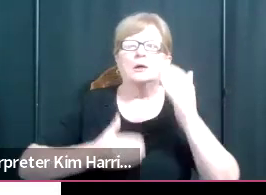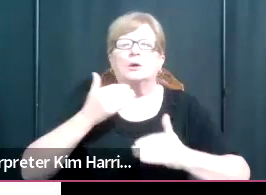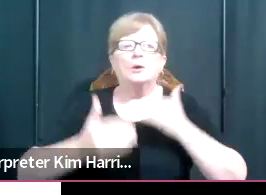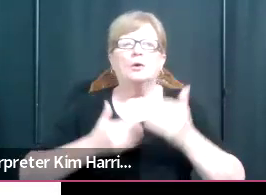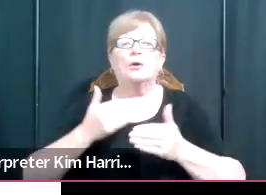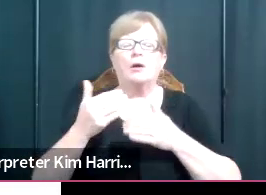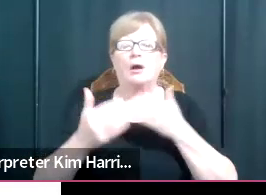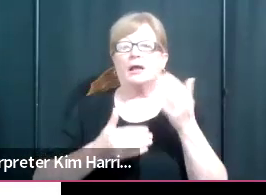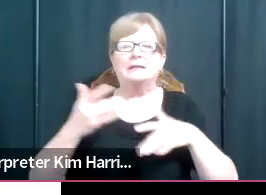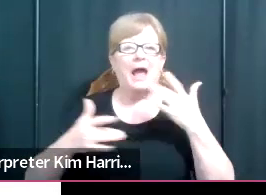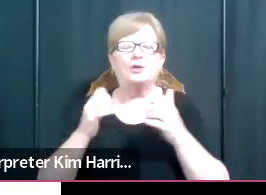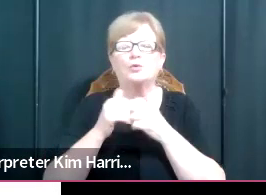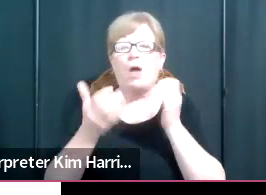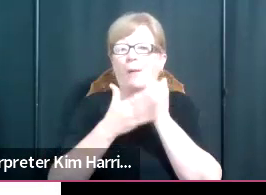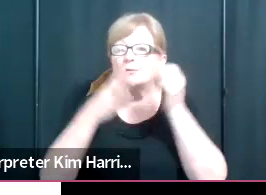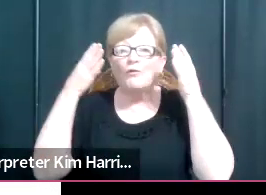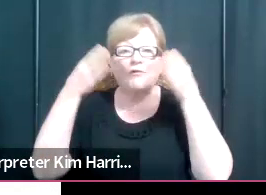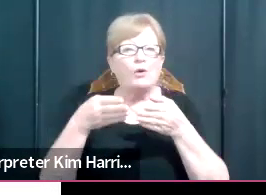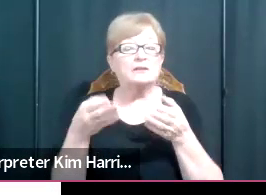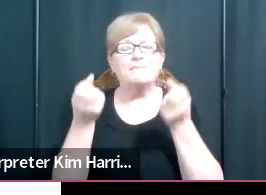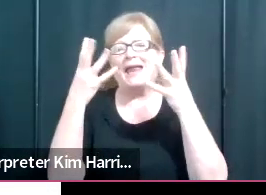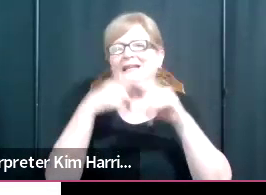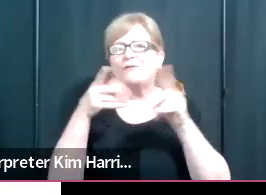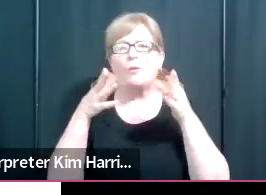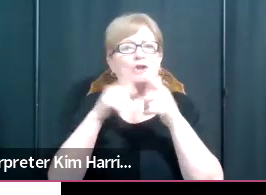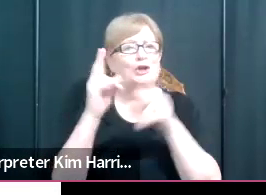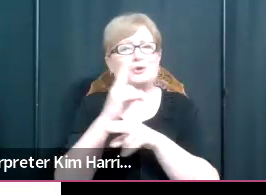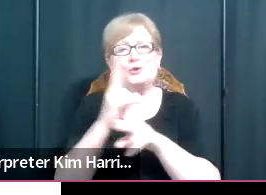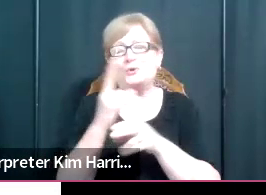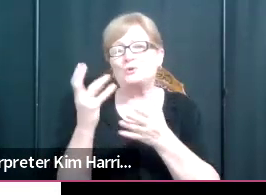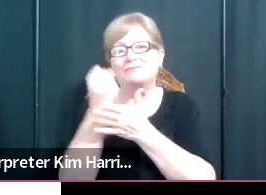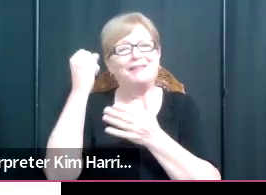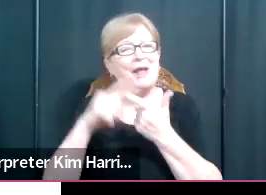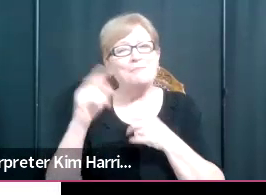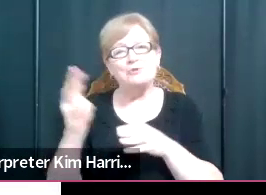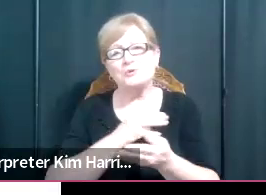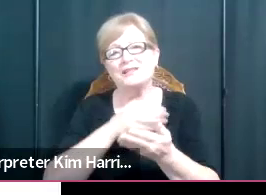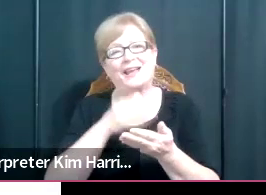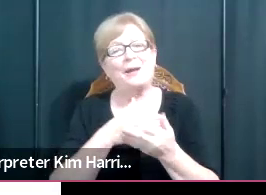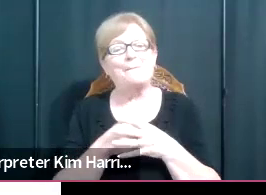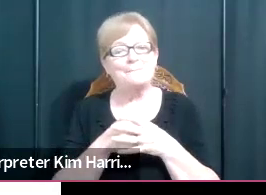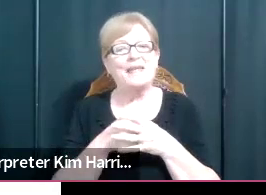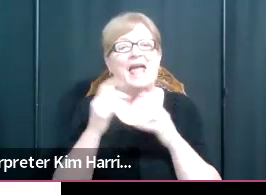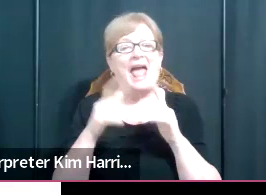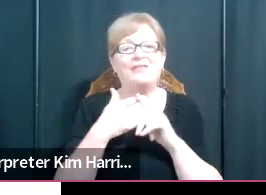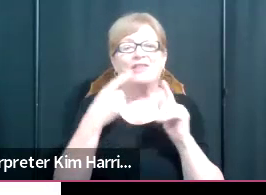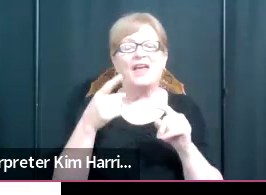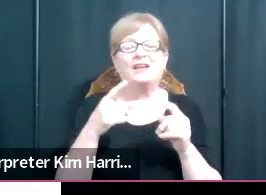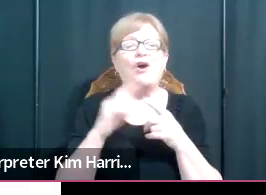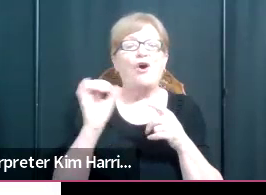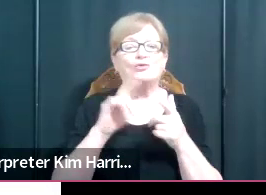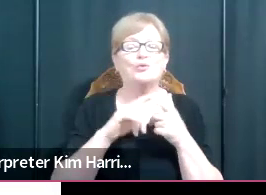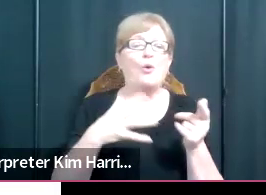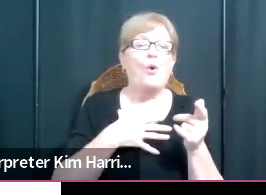you focus. There's really all different kinds of ways you can use music. And then the use of like white noise